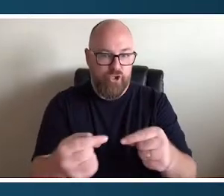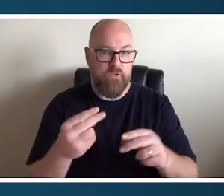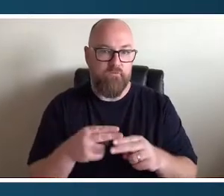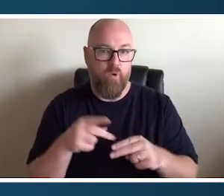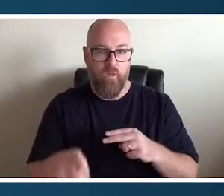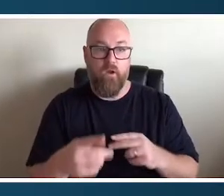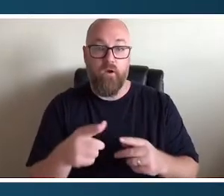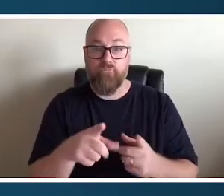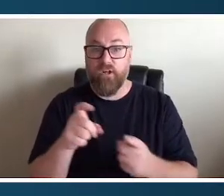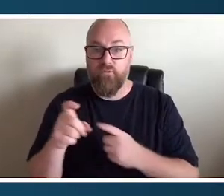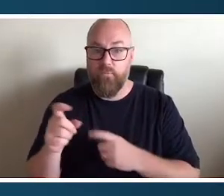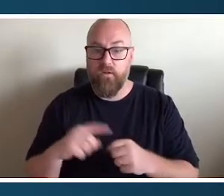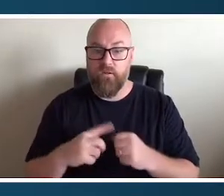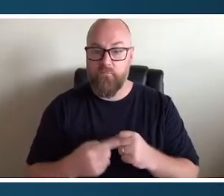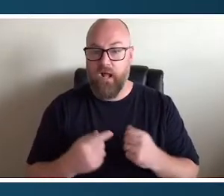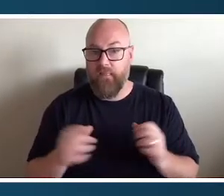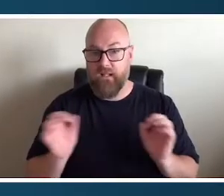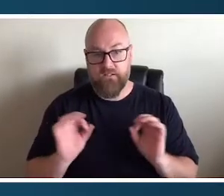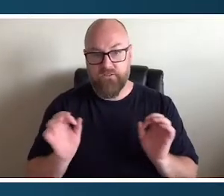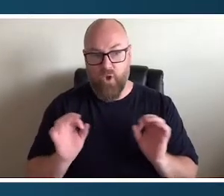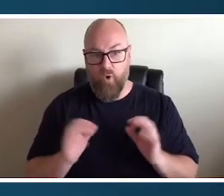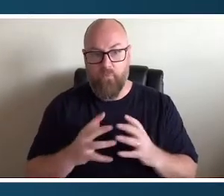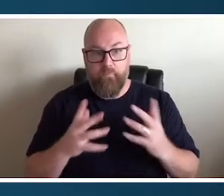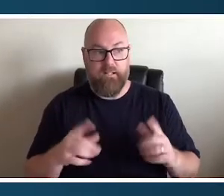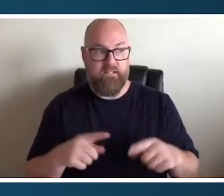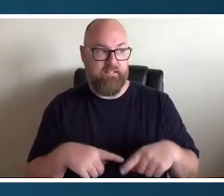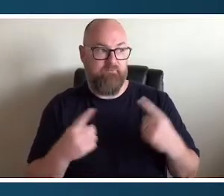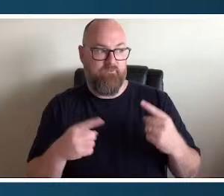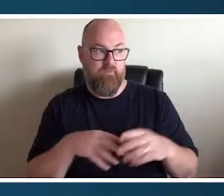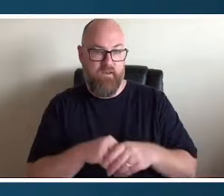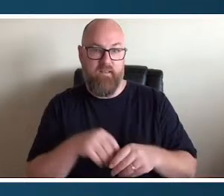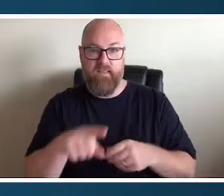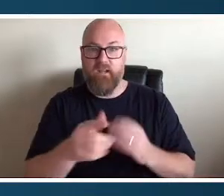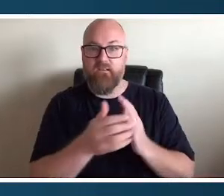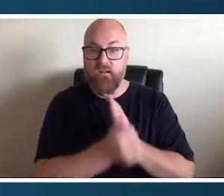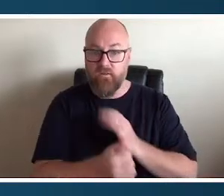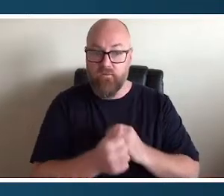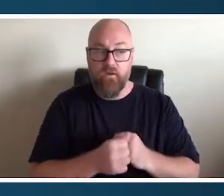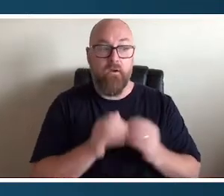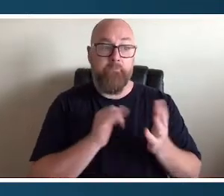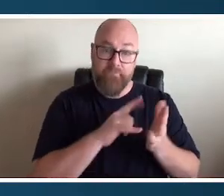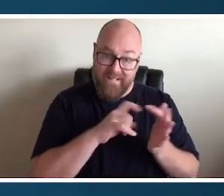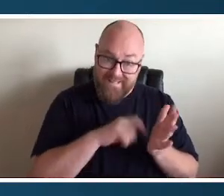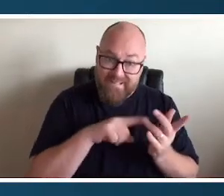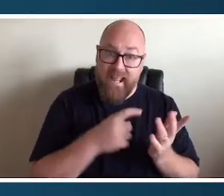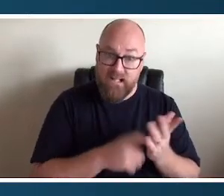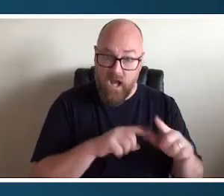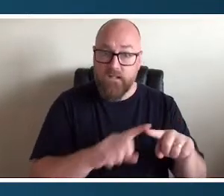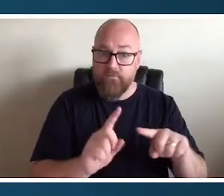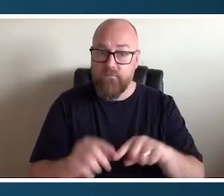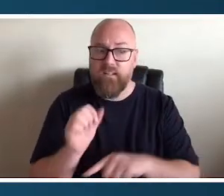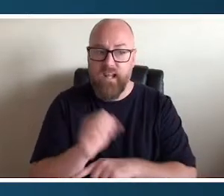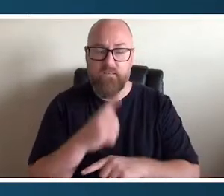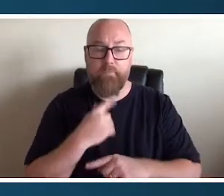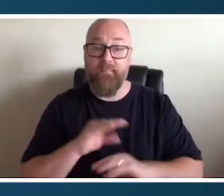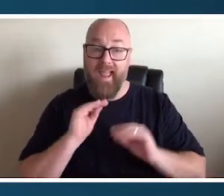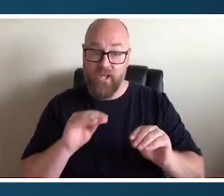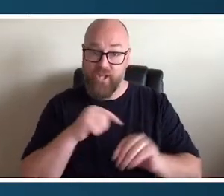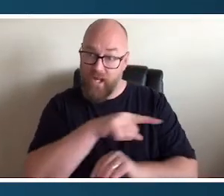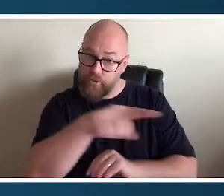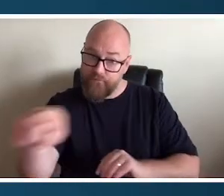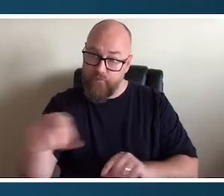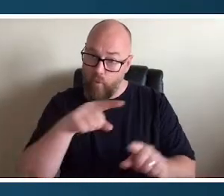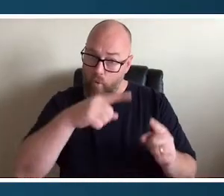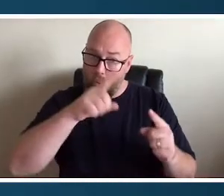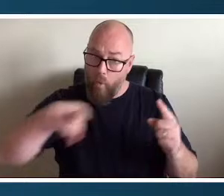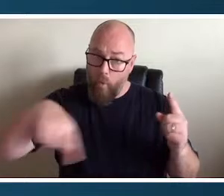led. But there isn't an inherent massive skill bias. It might be sector specific or elsewhere, but if you look broadly across education and level of education, that doesn't seem to